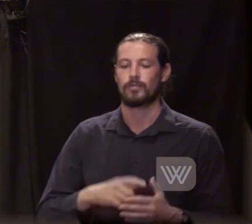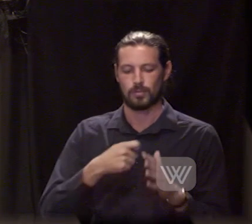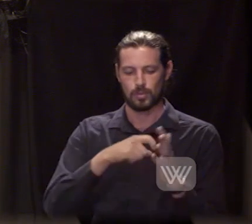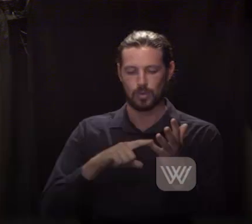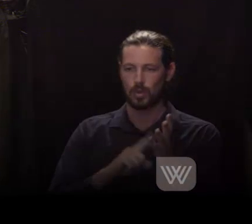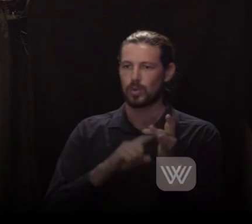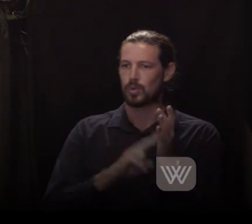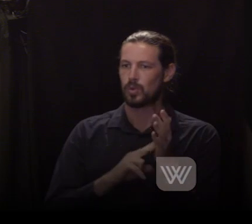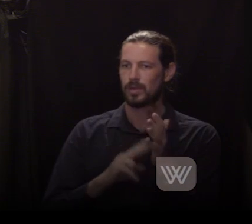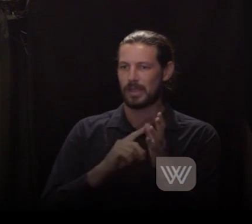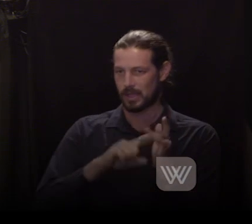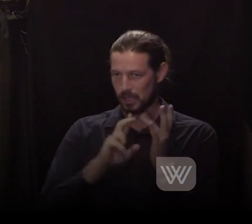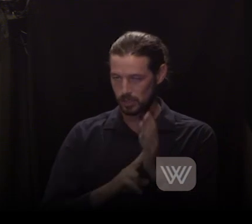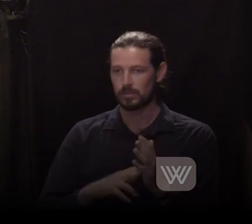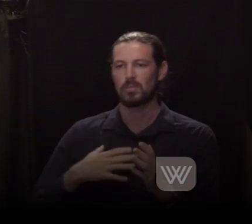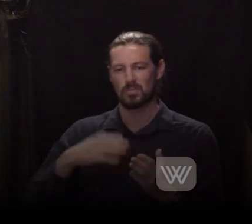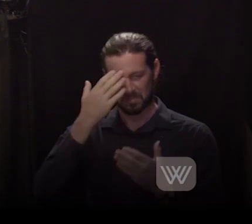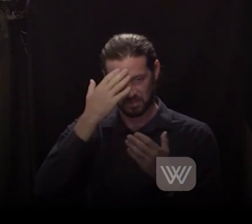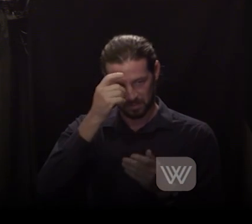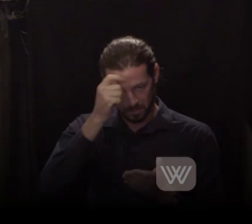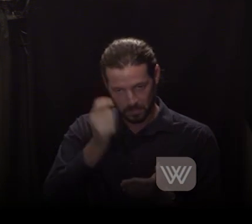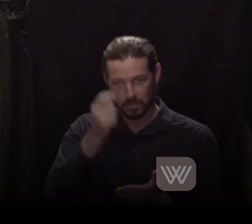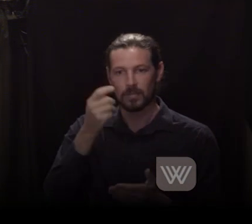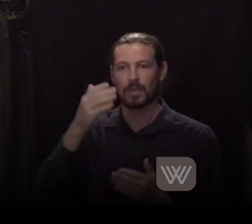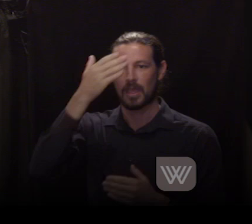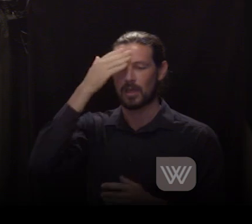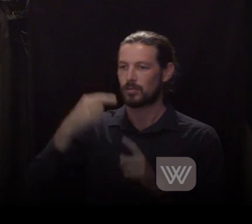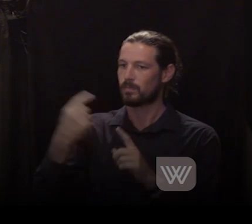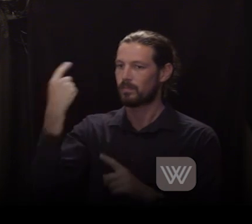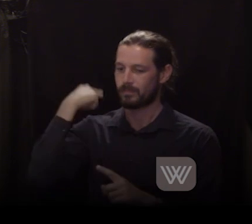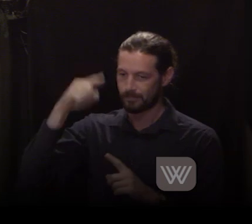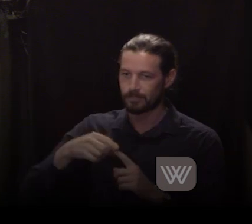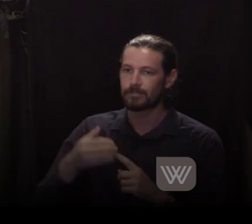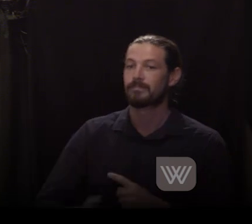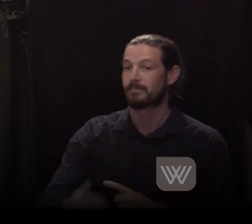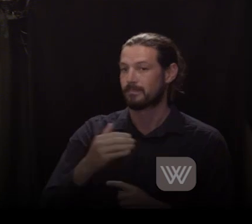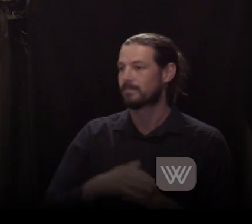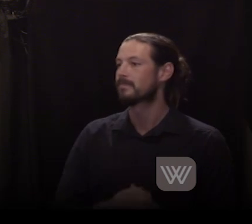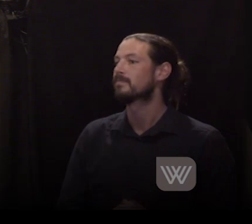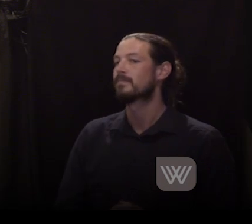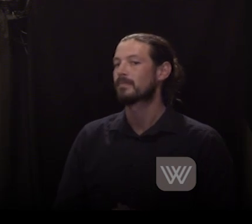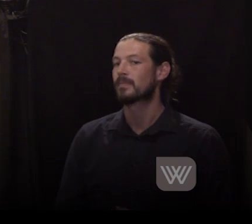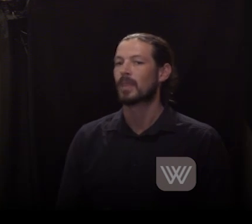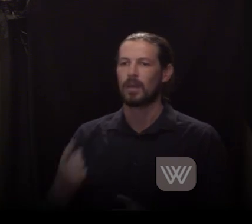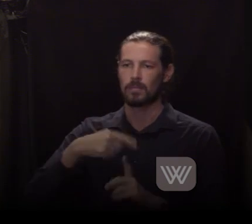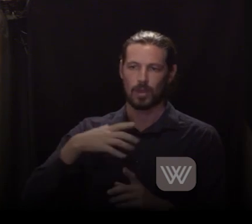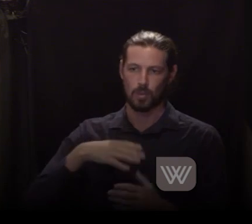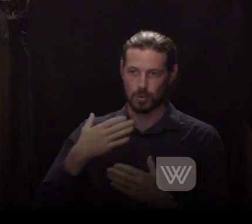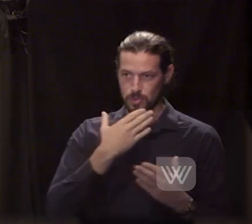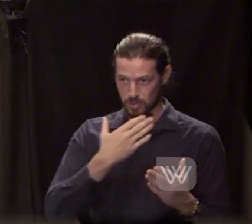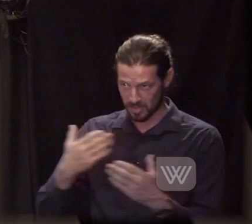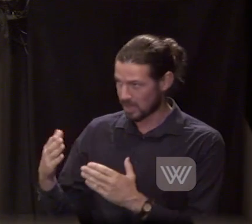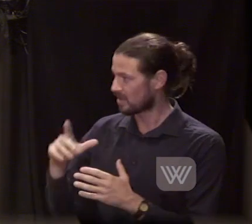Kulin people. I would like to pay my respects to their elders, both past and present. And I would like to thank our